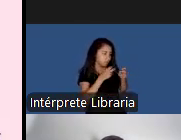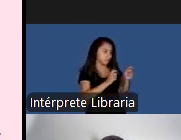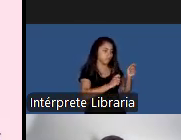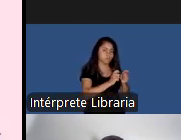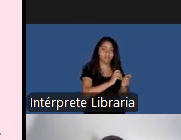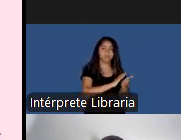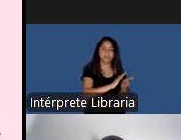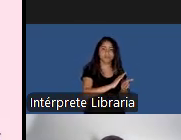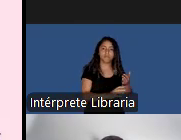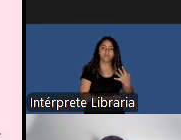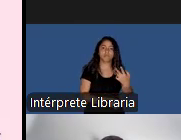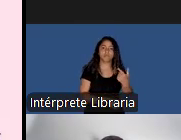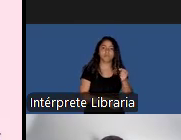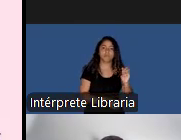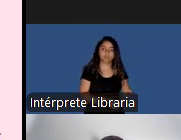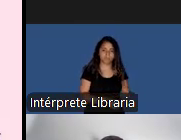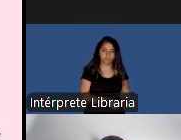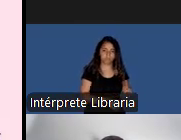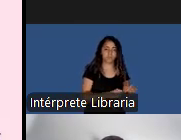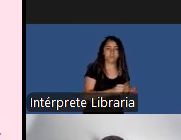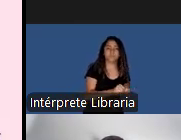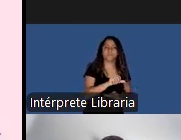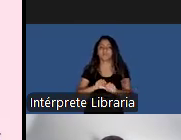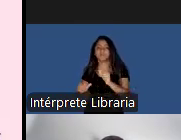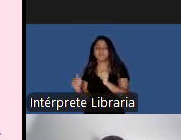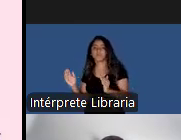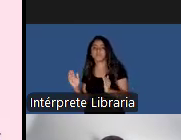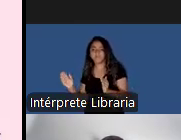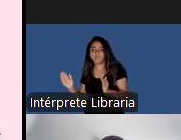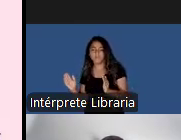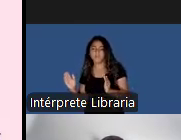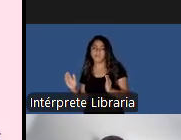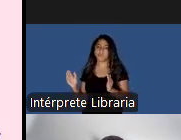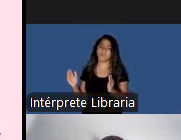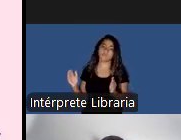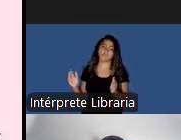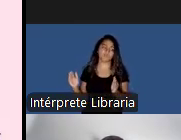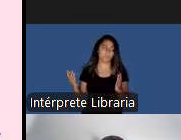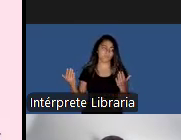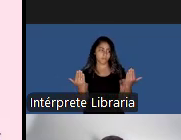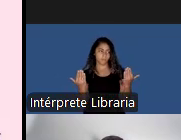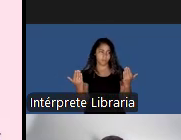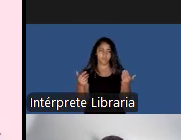expenses were 420 million in the year. And in the